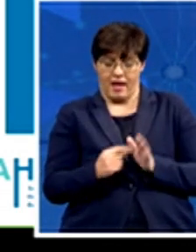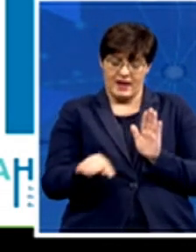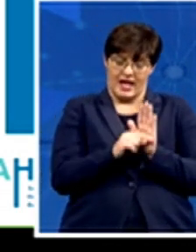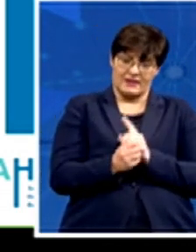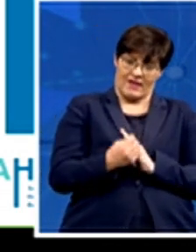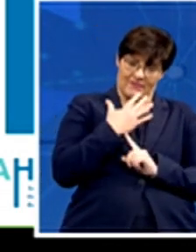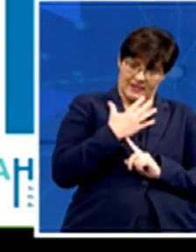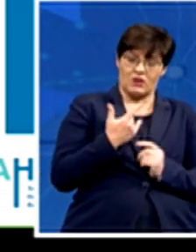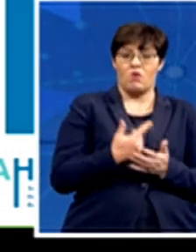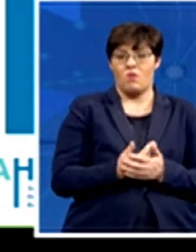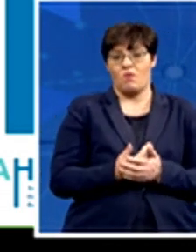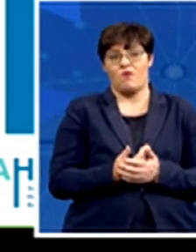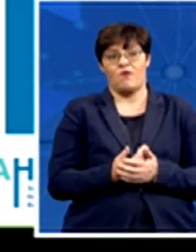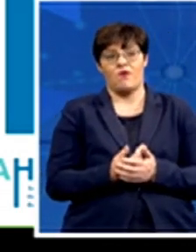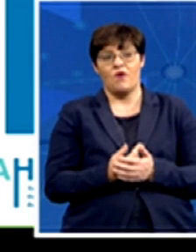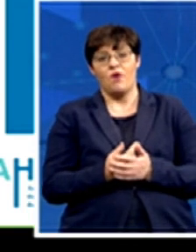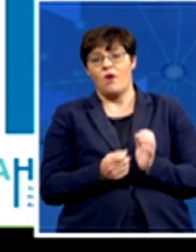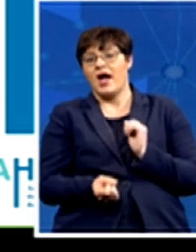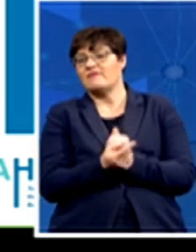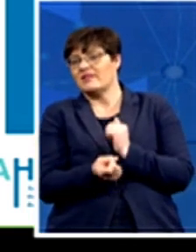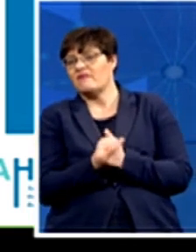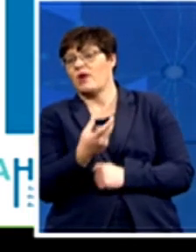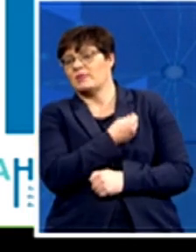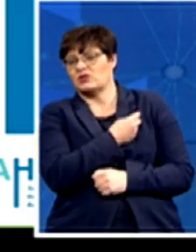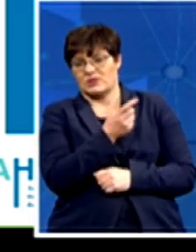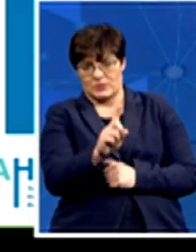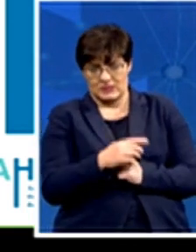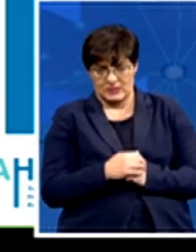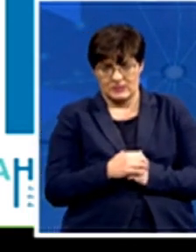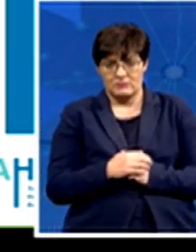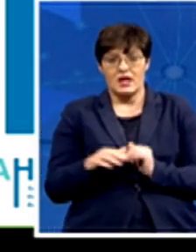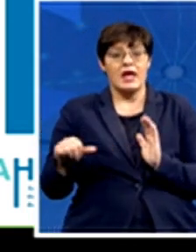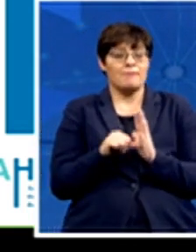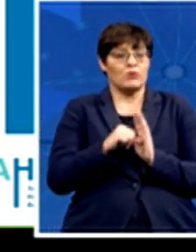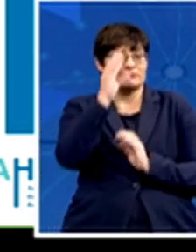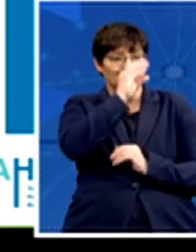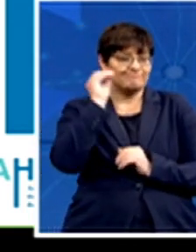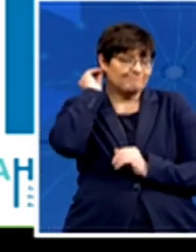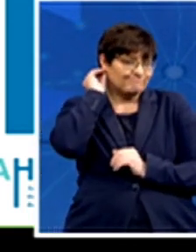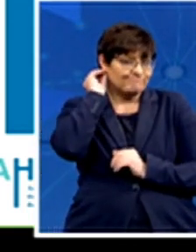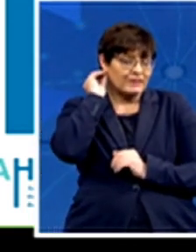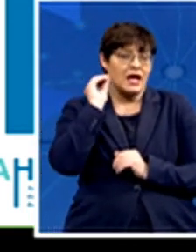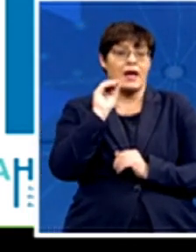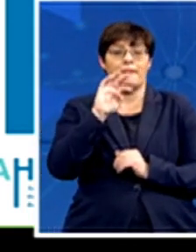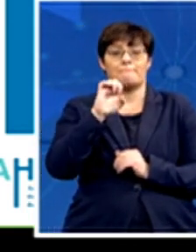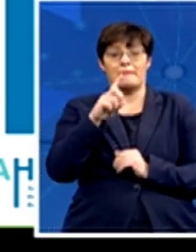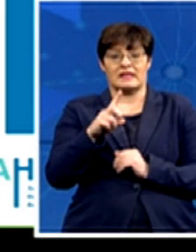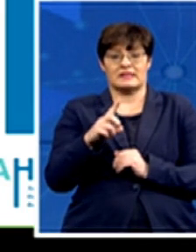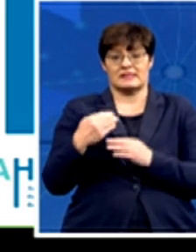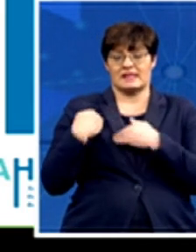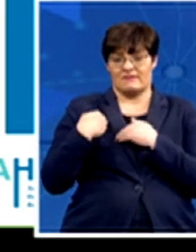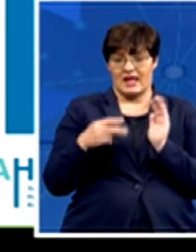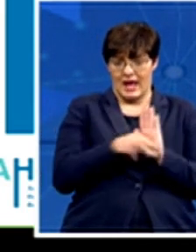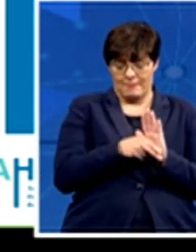event following immunization. So what's important to note is that on the MedSafety app, there are actually two forms that are available. There's one for